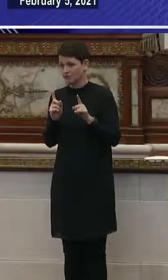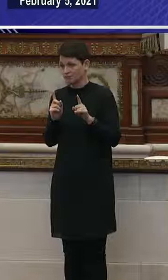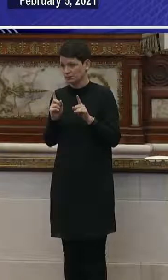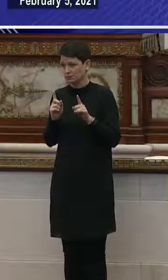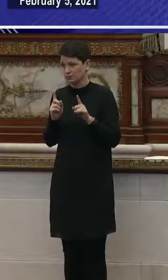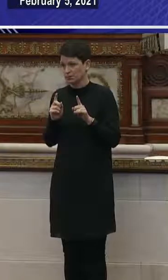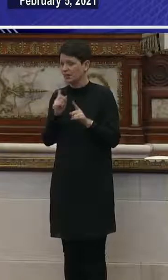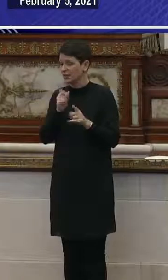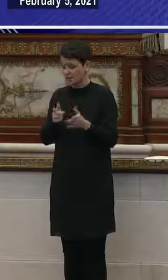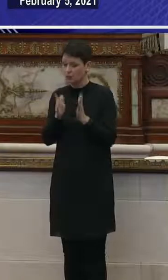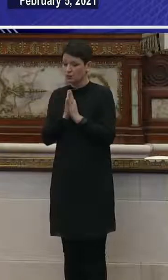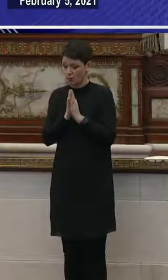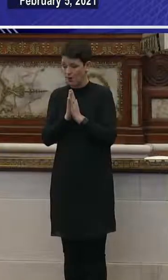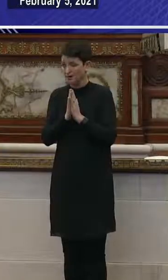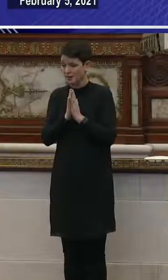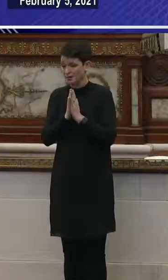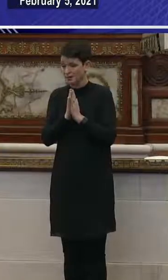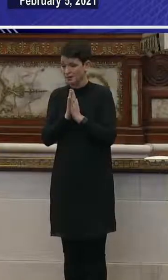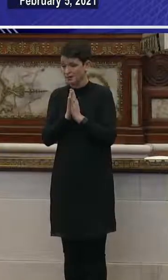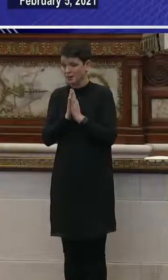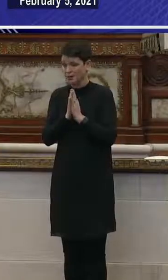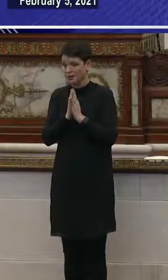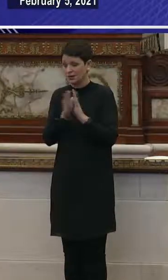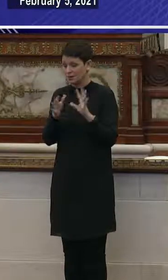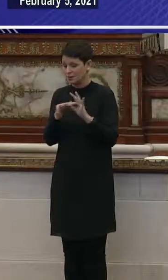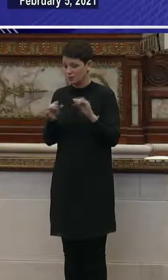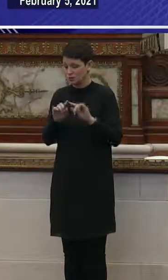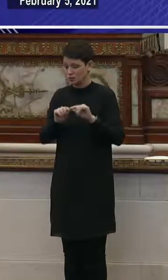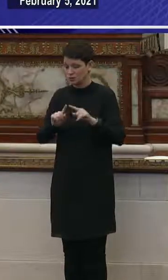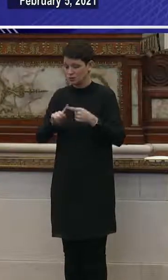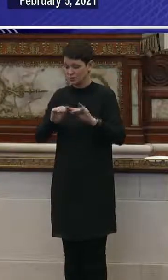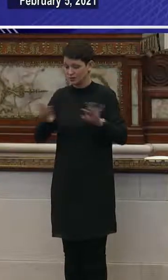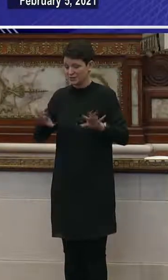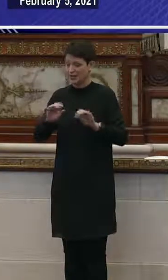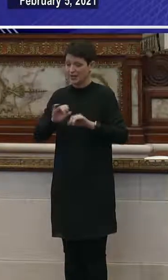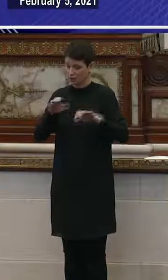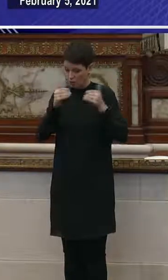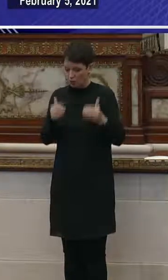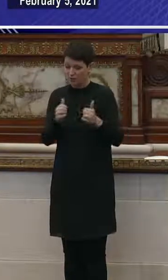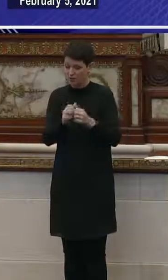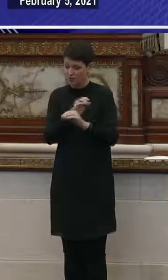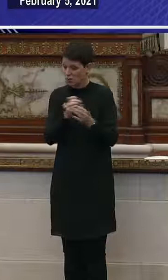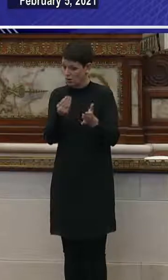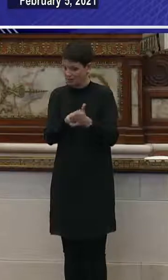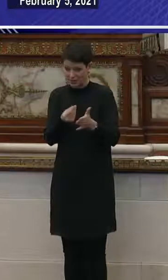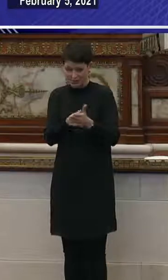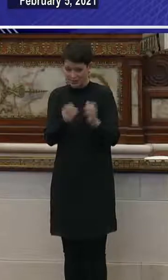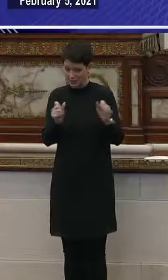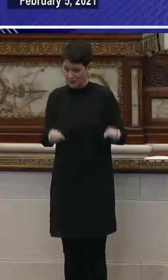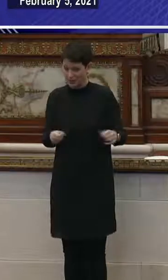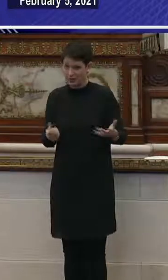it's a request in the best interest of the city. Can you do this without any funding until